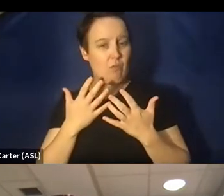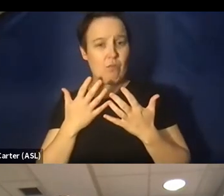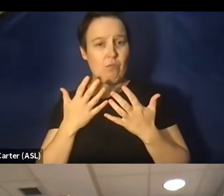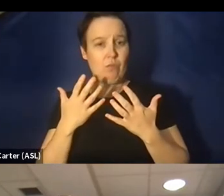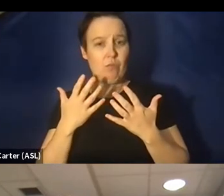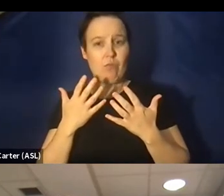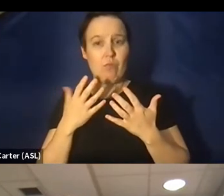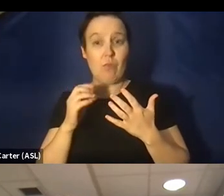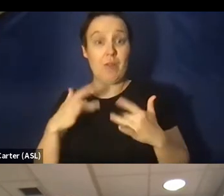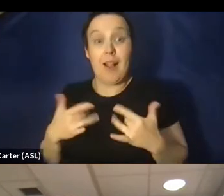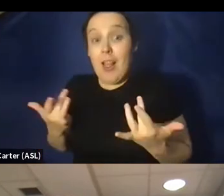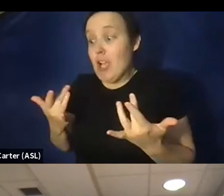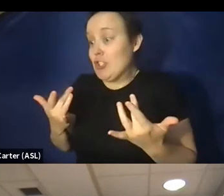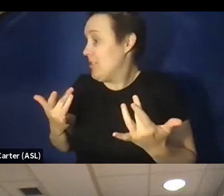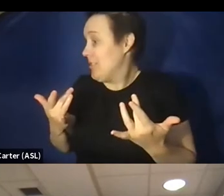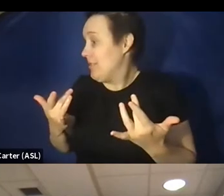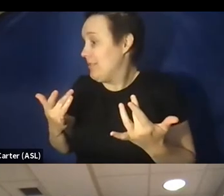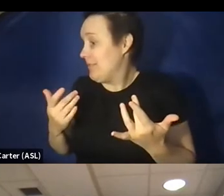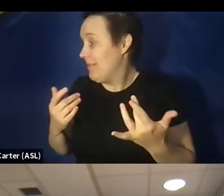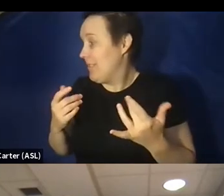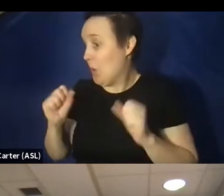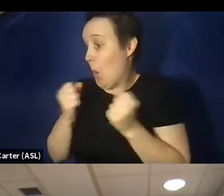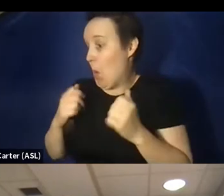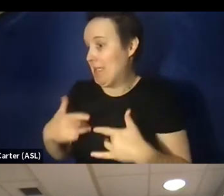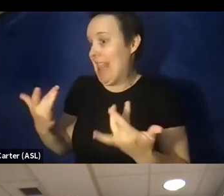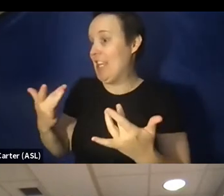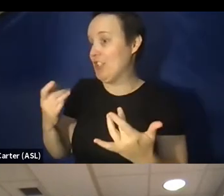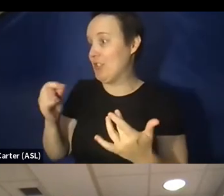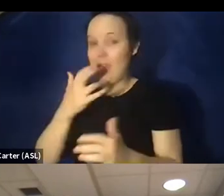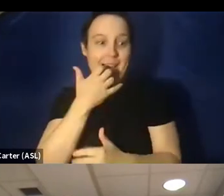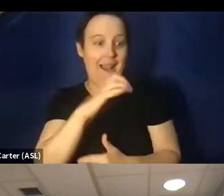chilling elation, or maybe hot elation and chilling sorrow?